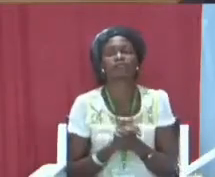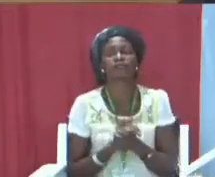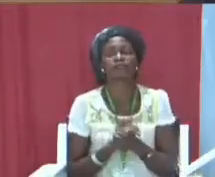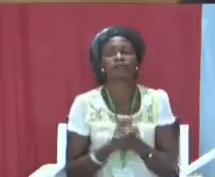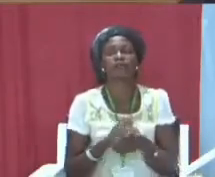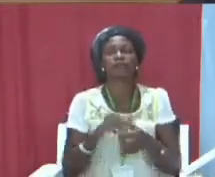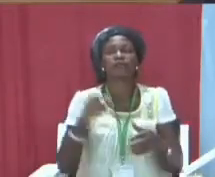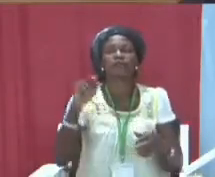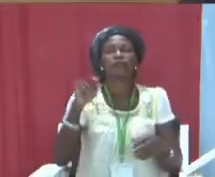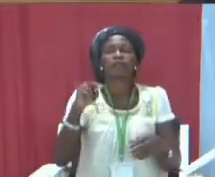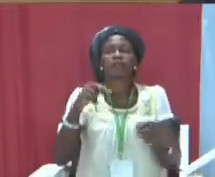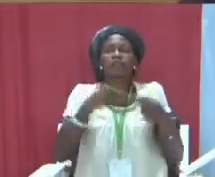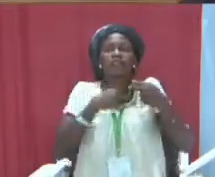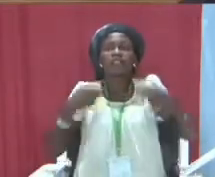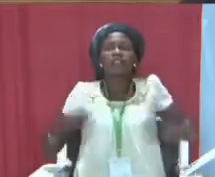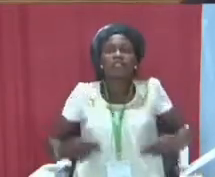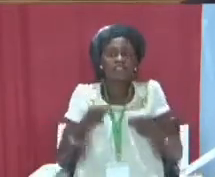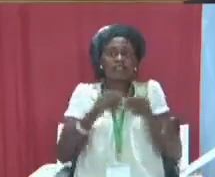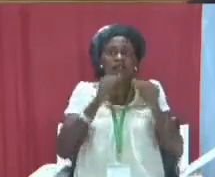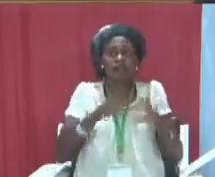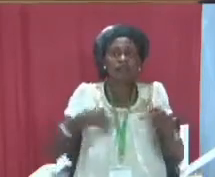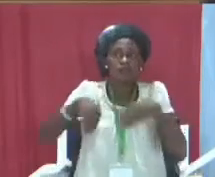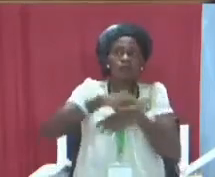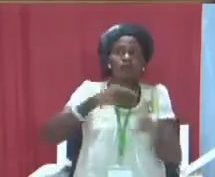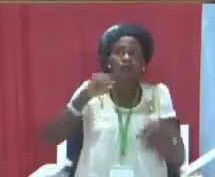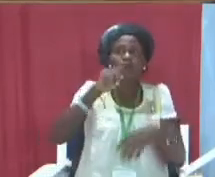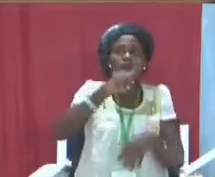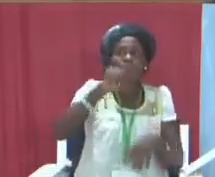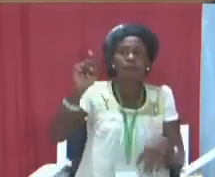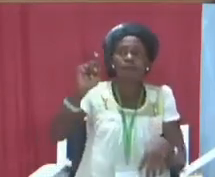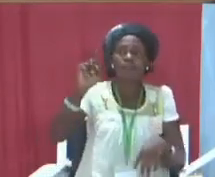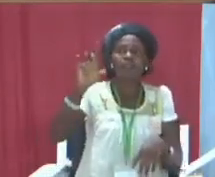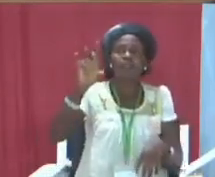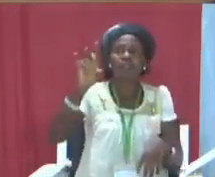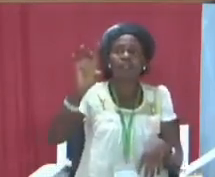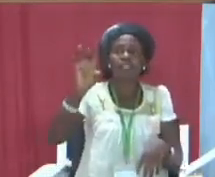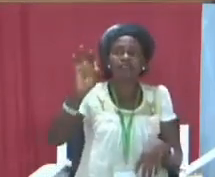Sennacherib led over 185,000 soldiers